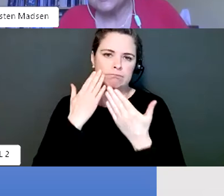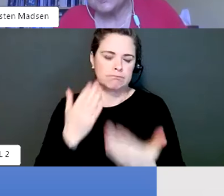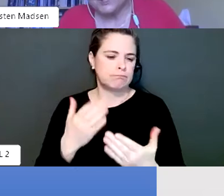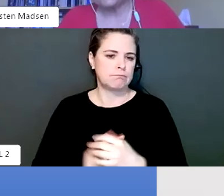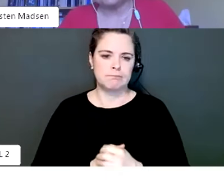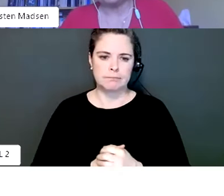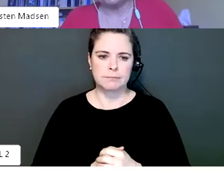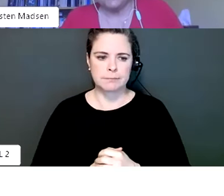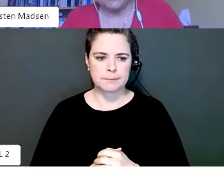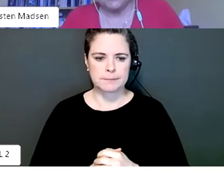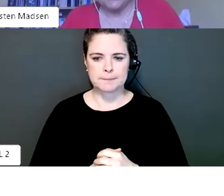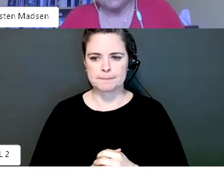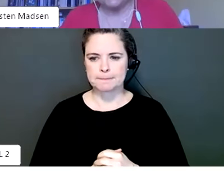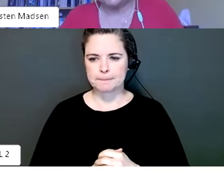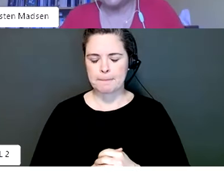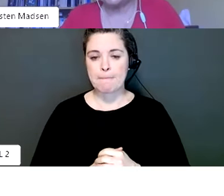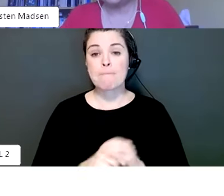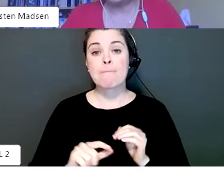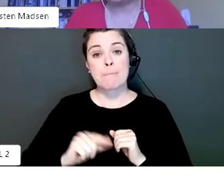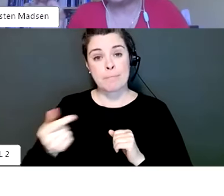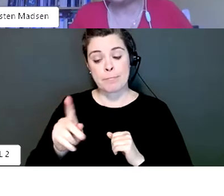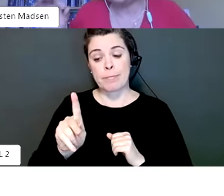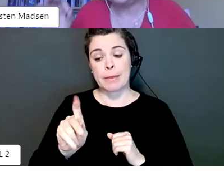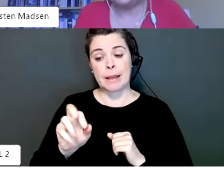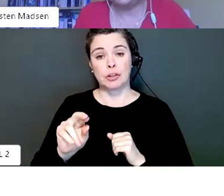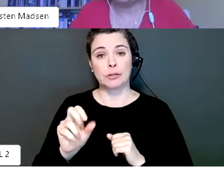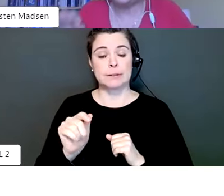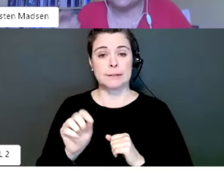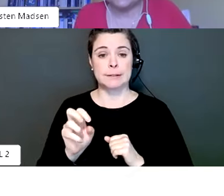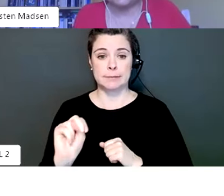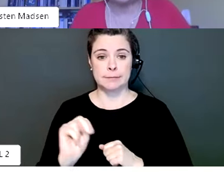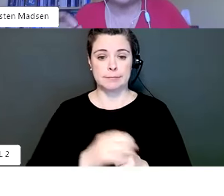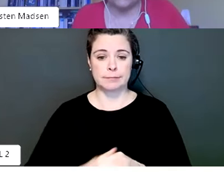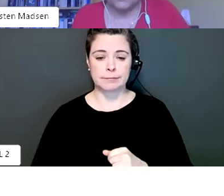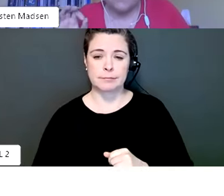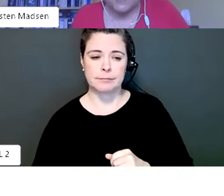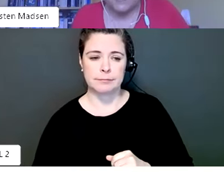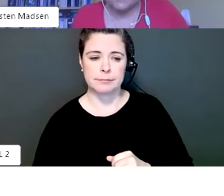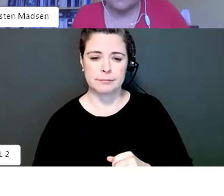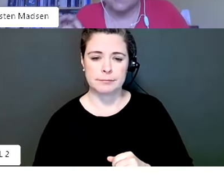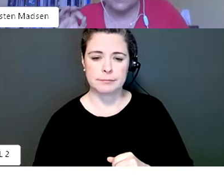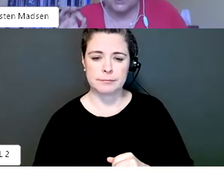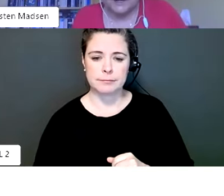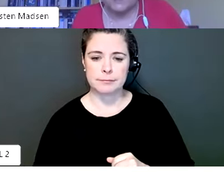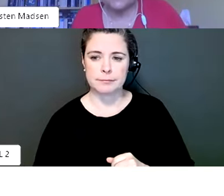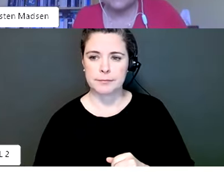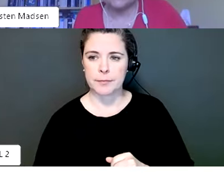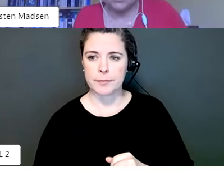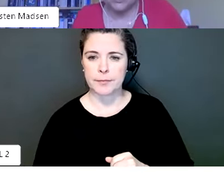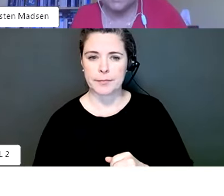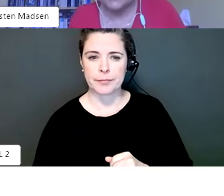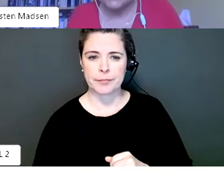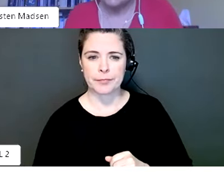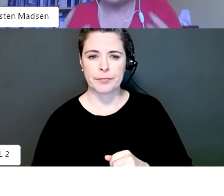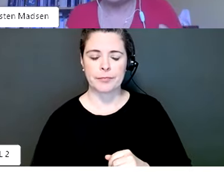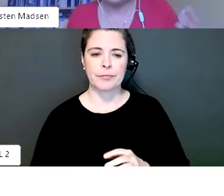Thank you so much, Dorothy. So the next is some of the keys to success that we're finding are incredibly